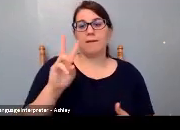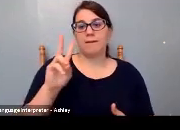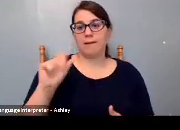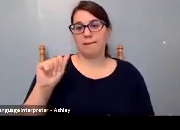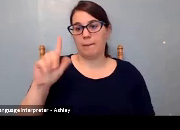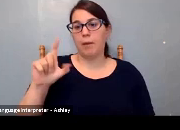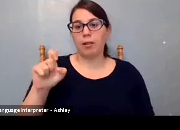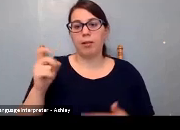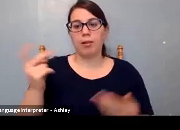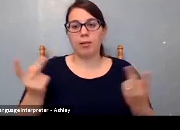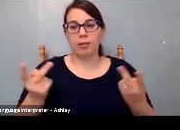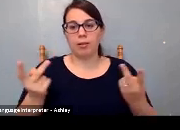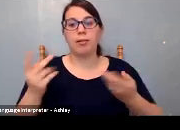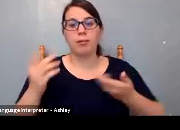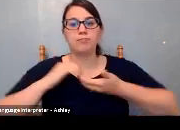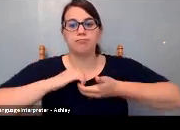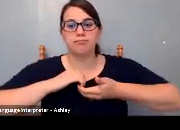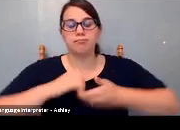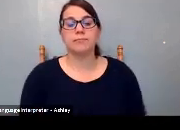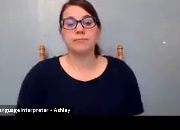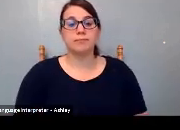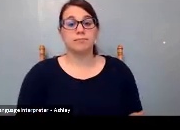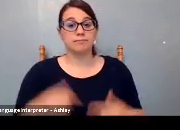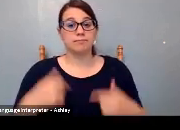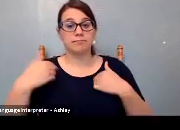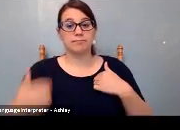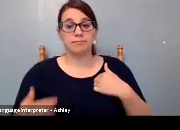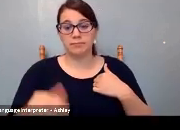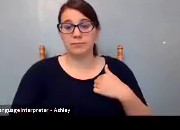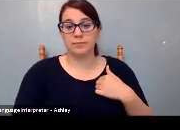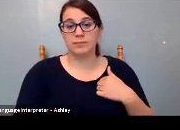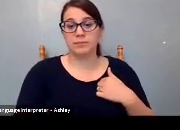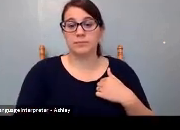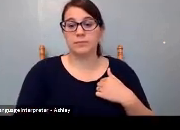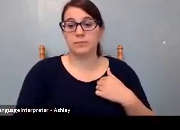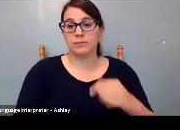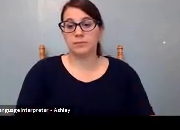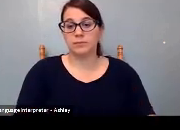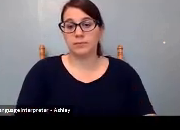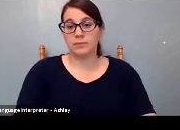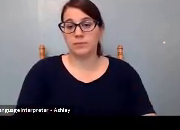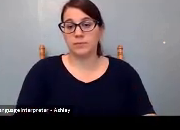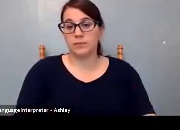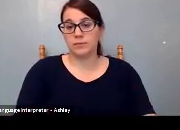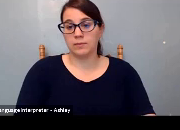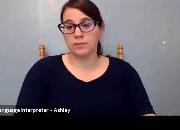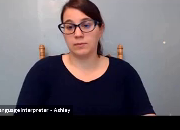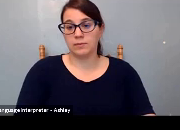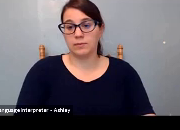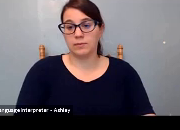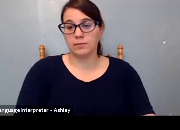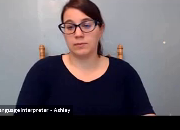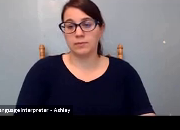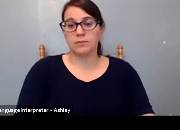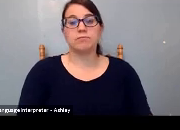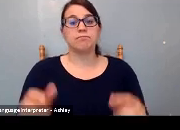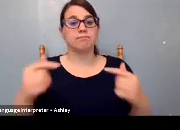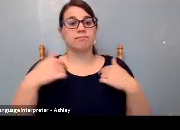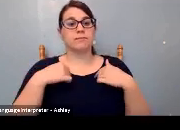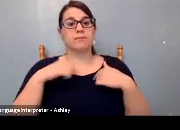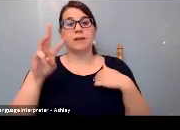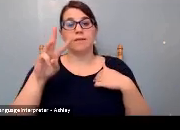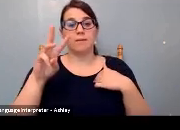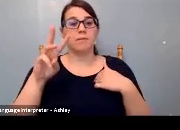Treasurer's Office and the director of the WVABLE Savings Program, which stands for Achieving a Better Life Experience in